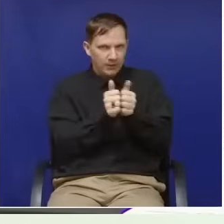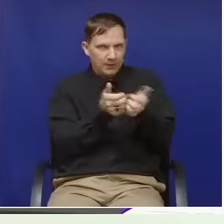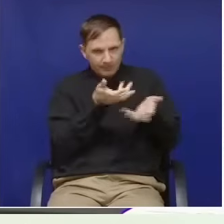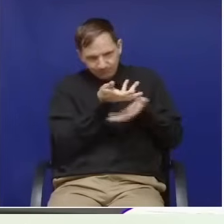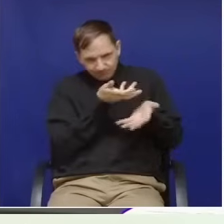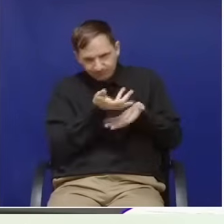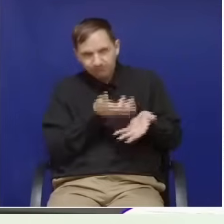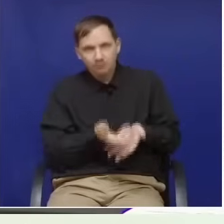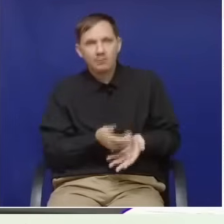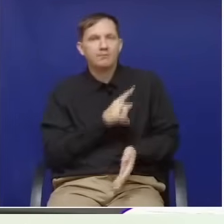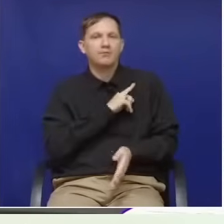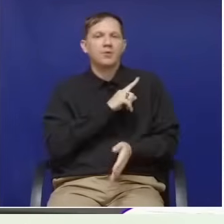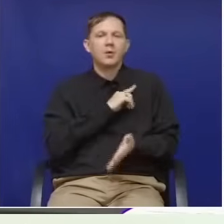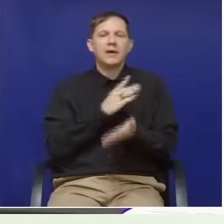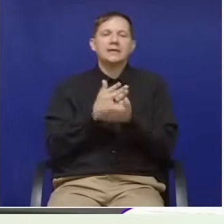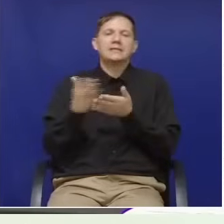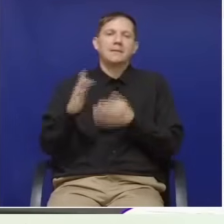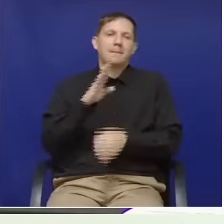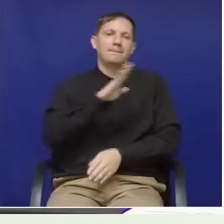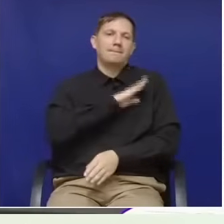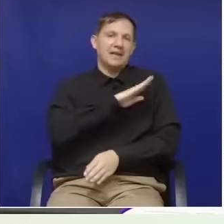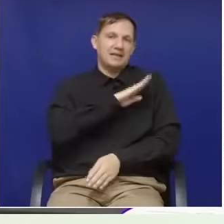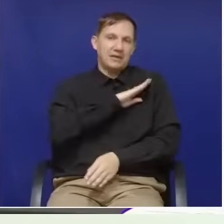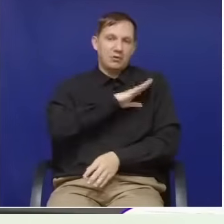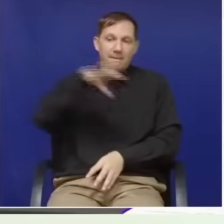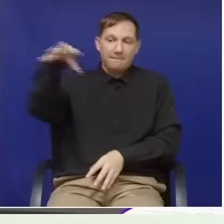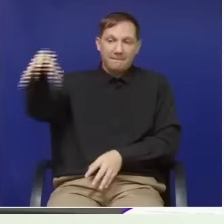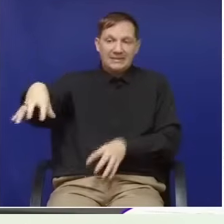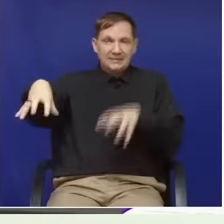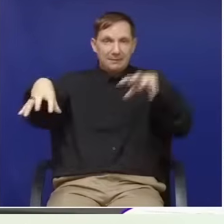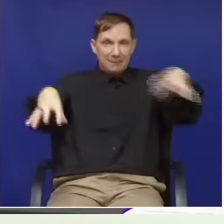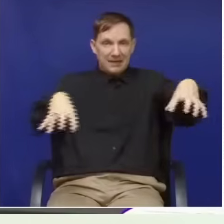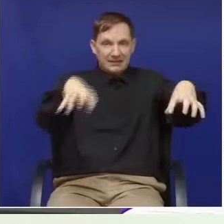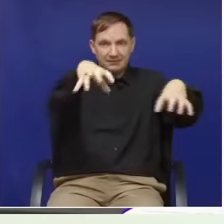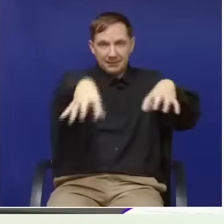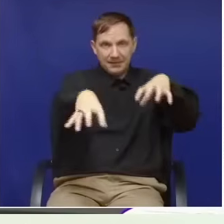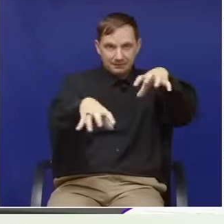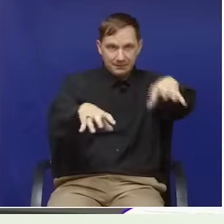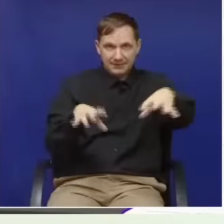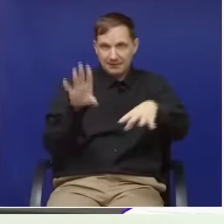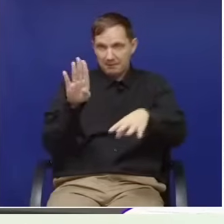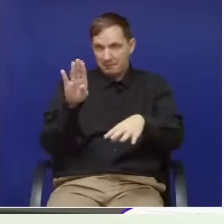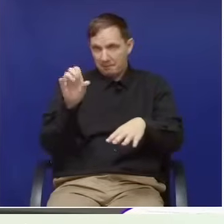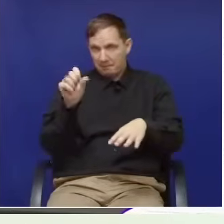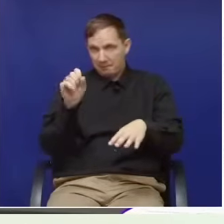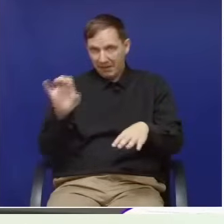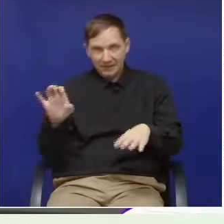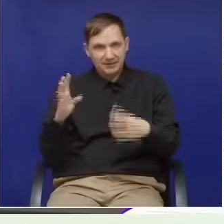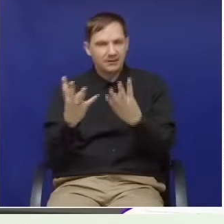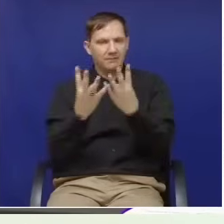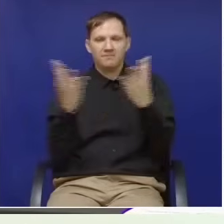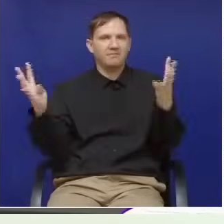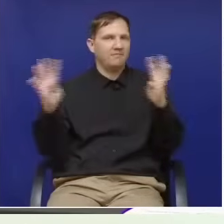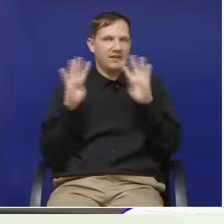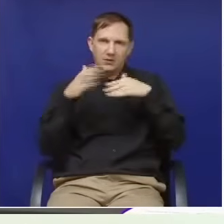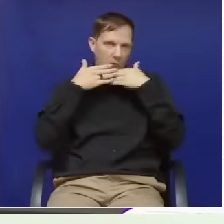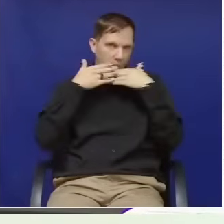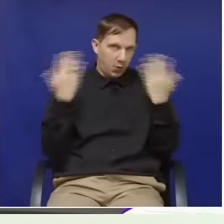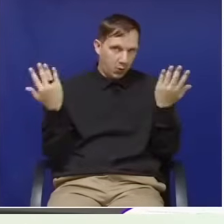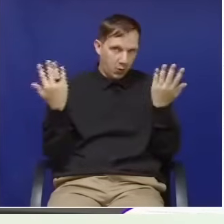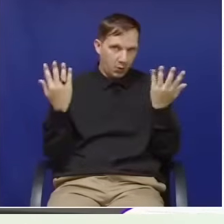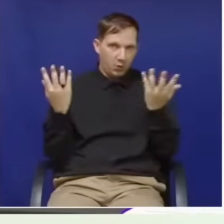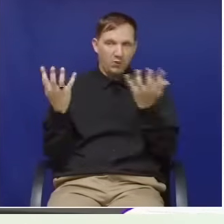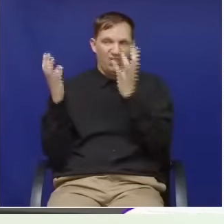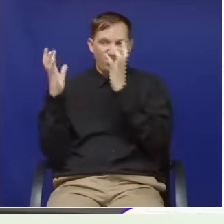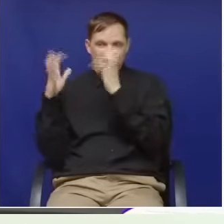some of the military bases, there's absolutely no fence. Things have fallen down. So we